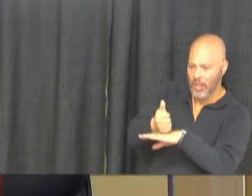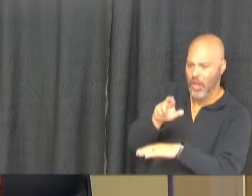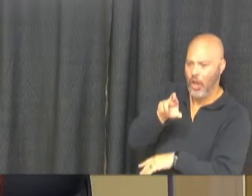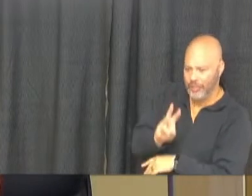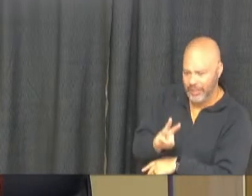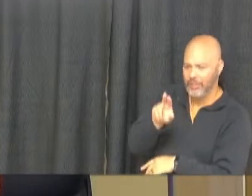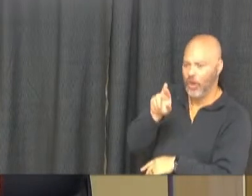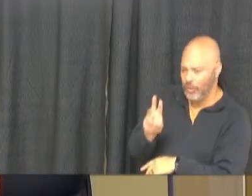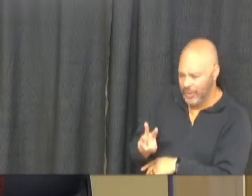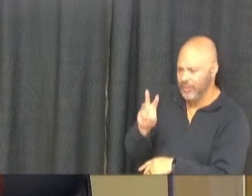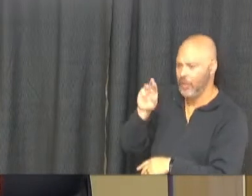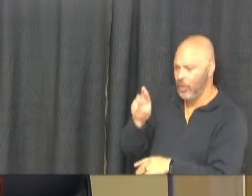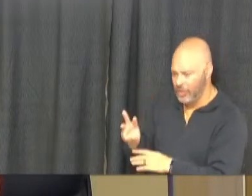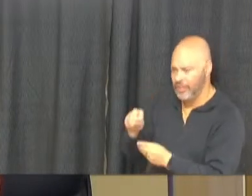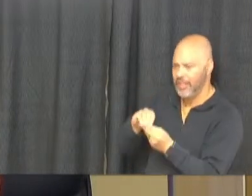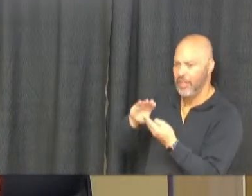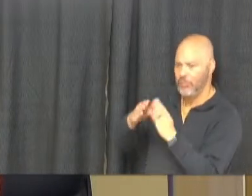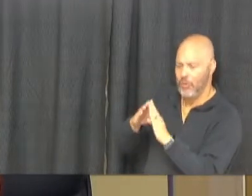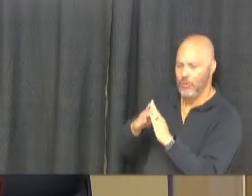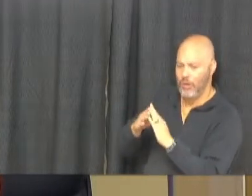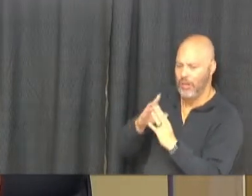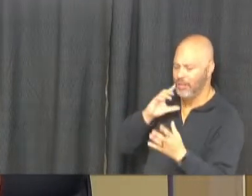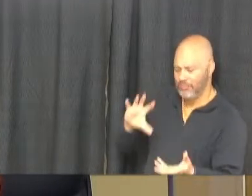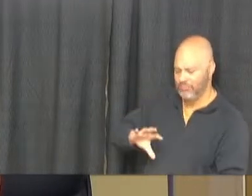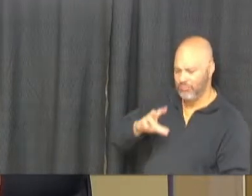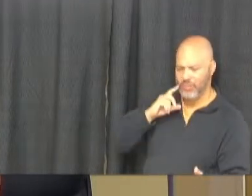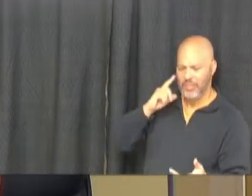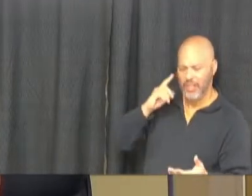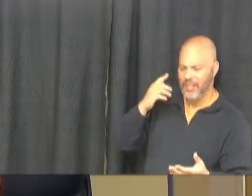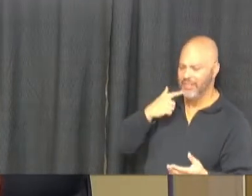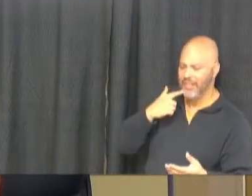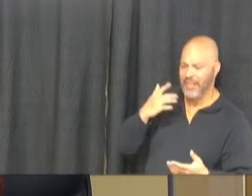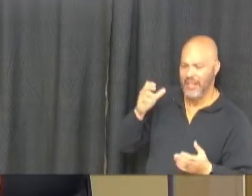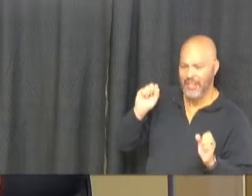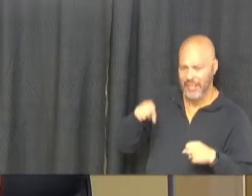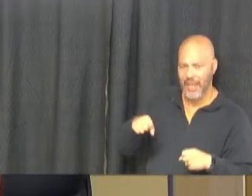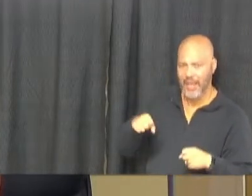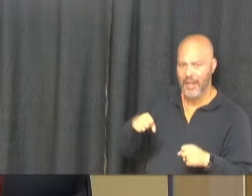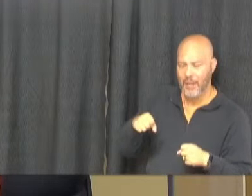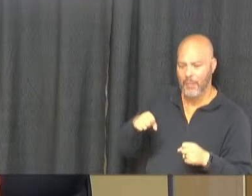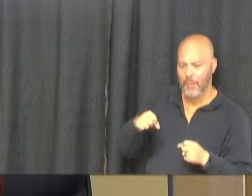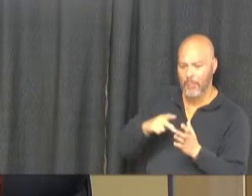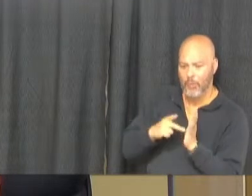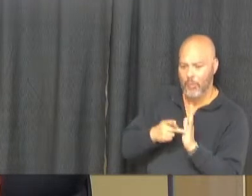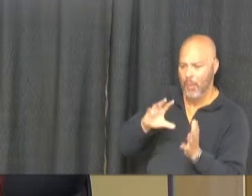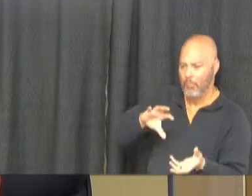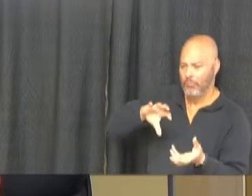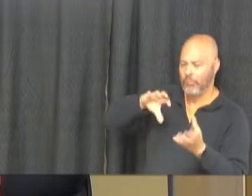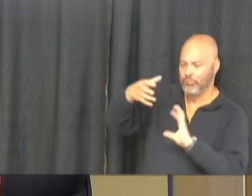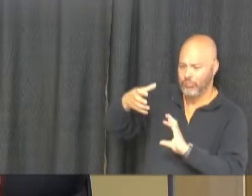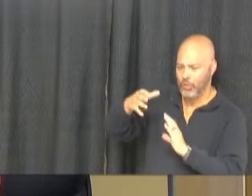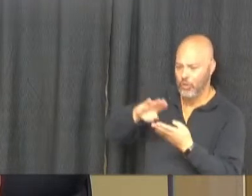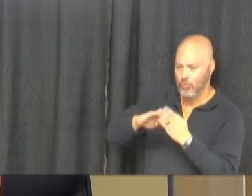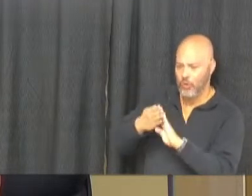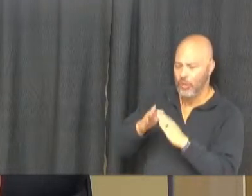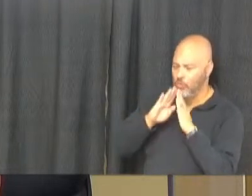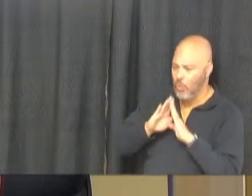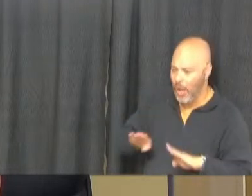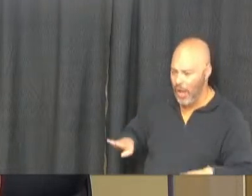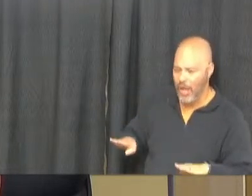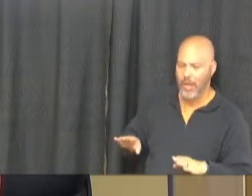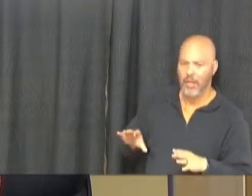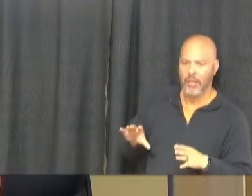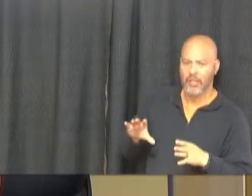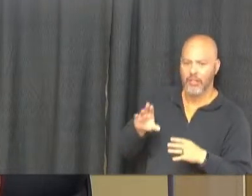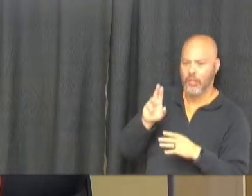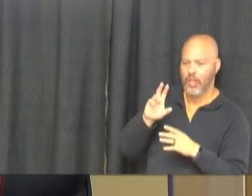R6s in communities. It disrupts, as I said before, the community's peace, the